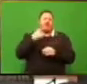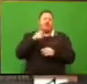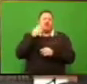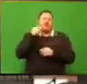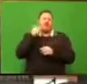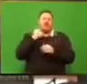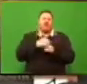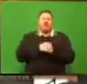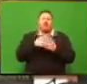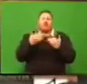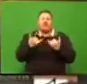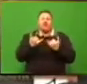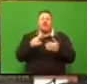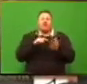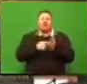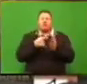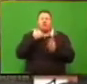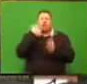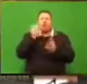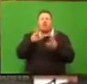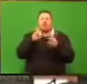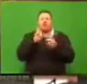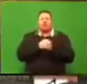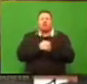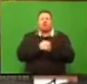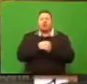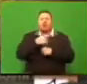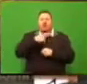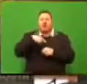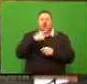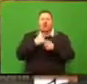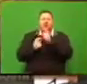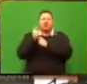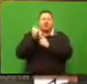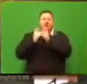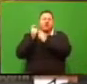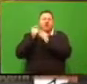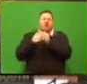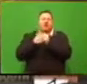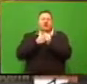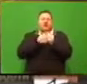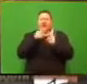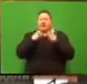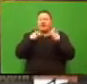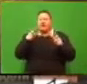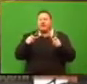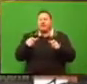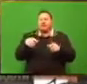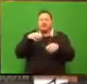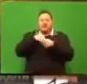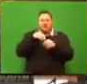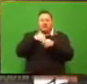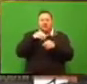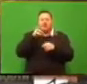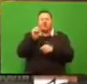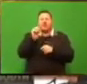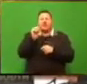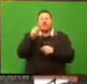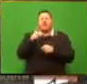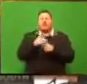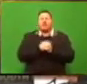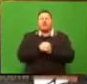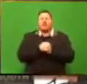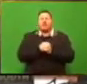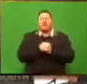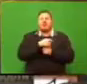I want to recognize our traditional leaders who are here as part of Mkhonto weSizwe, because in